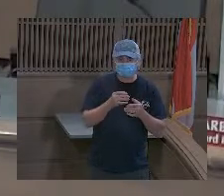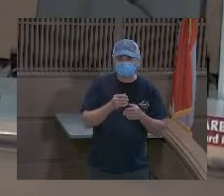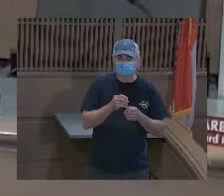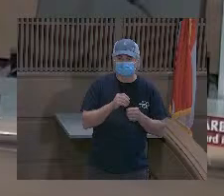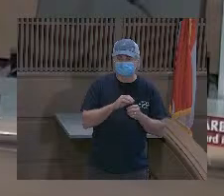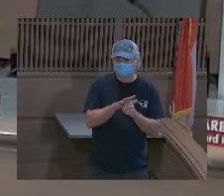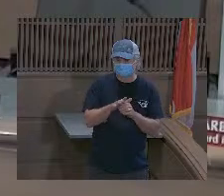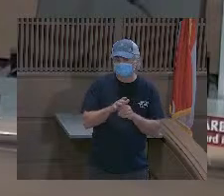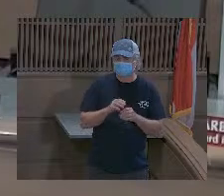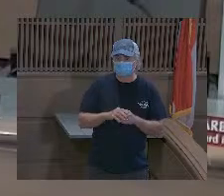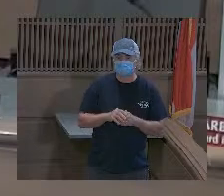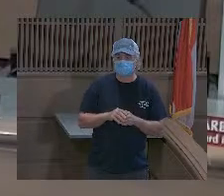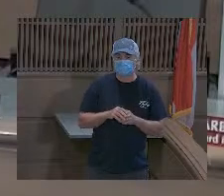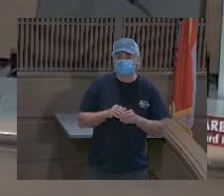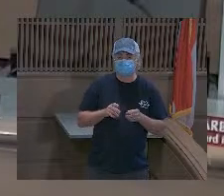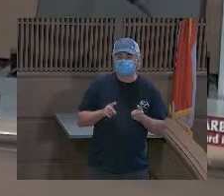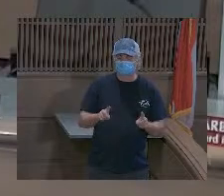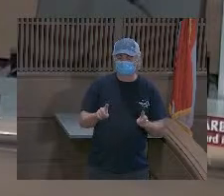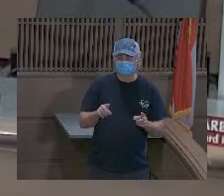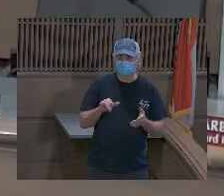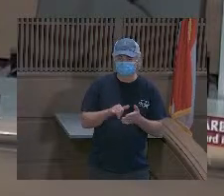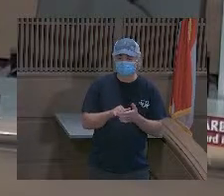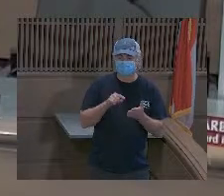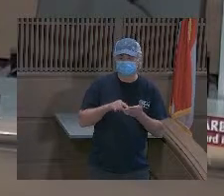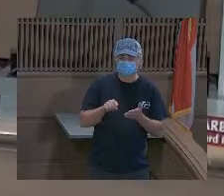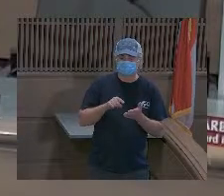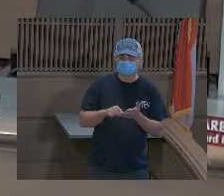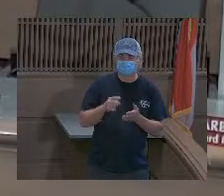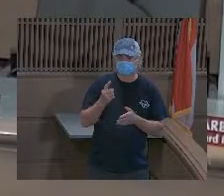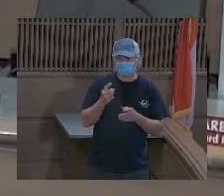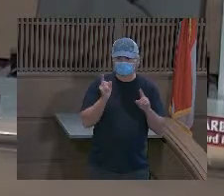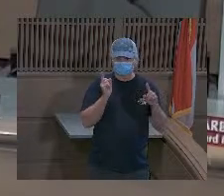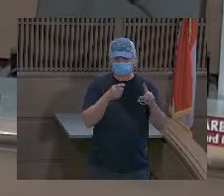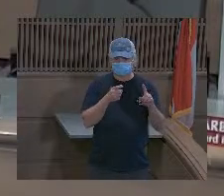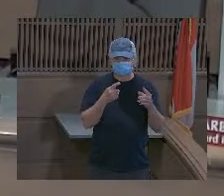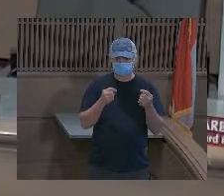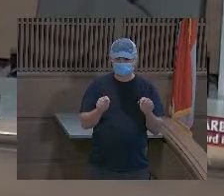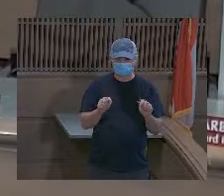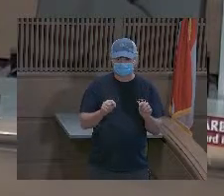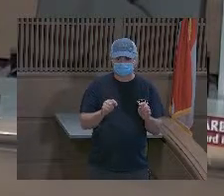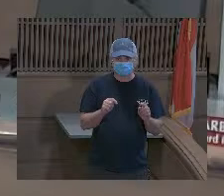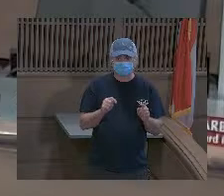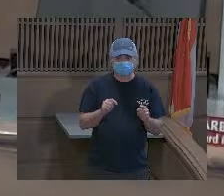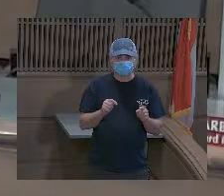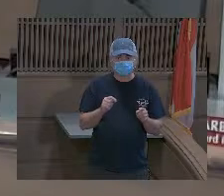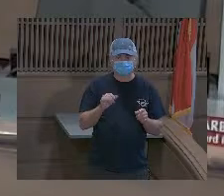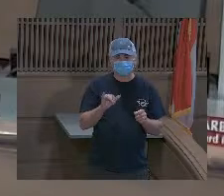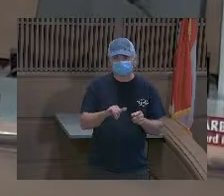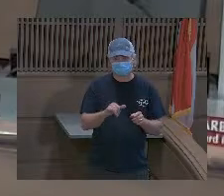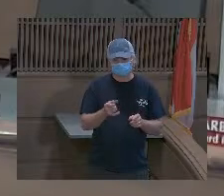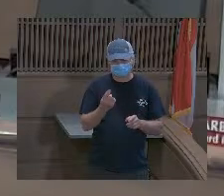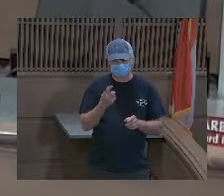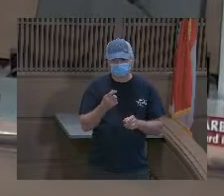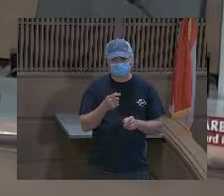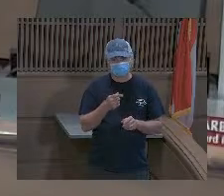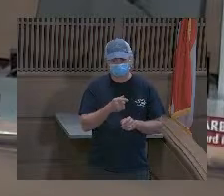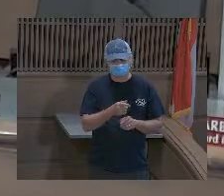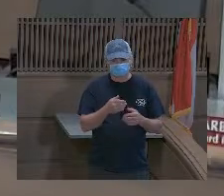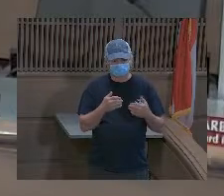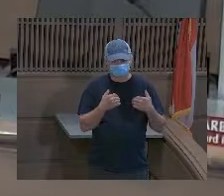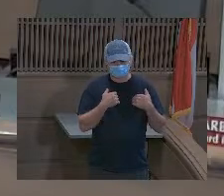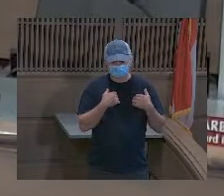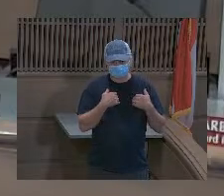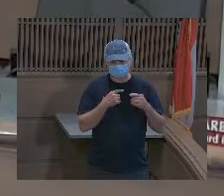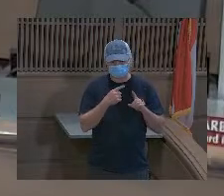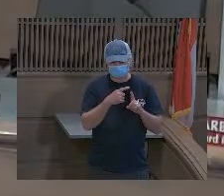During the investigation, one of our goals is to try to ensure that the patient knows that they are positive and that they